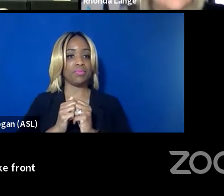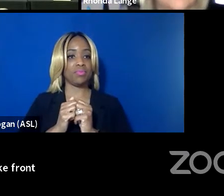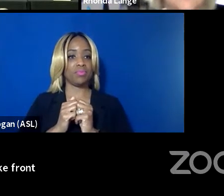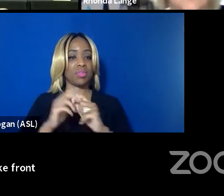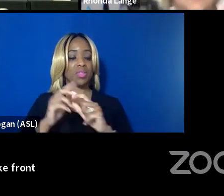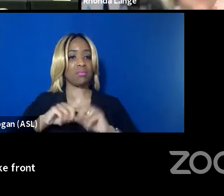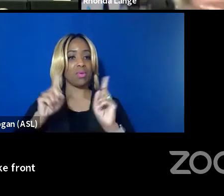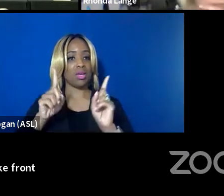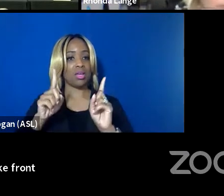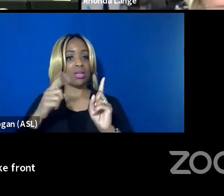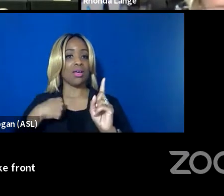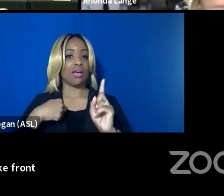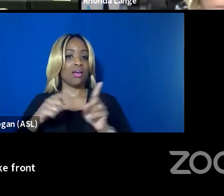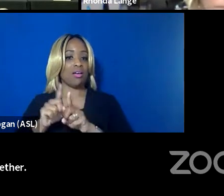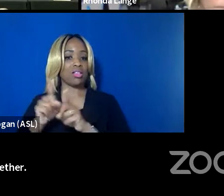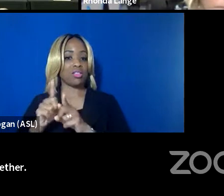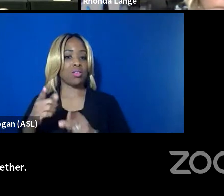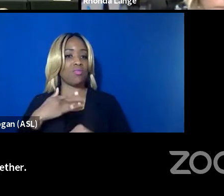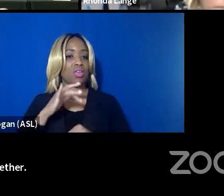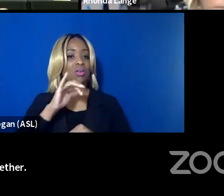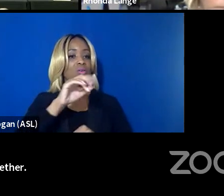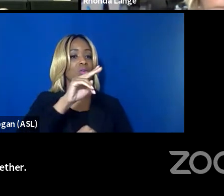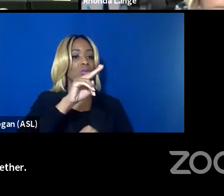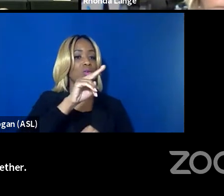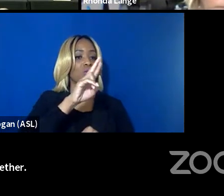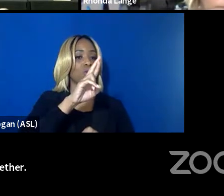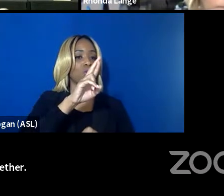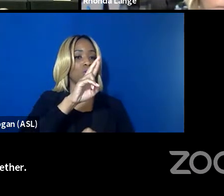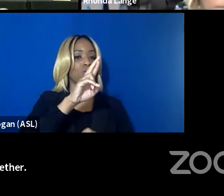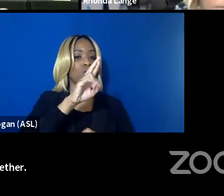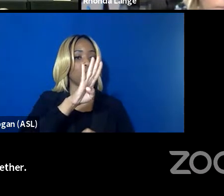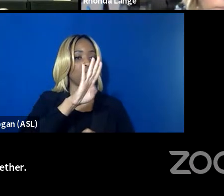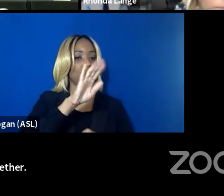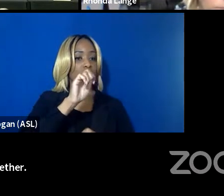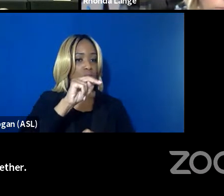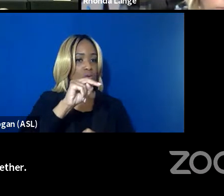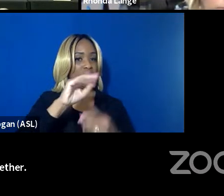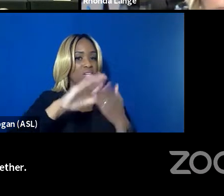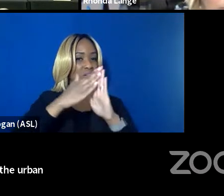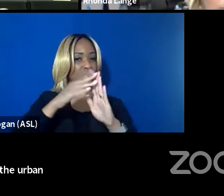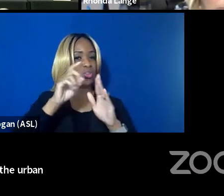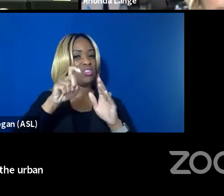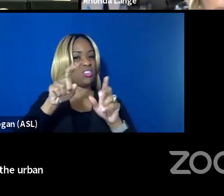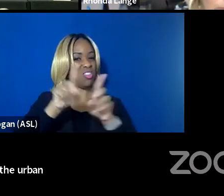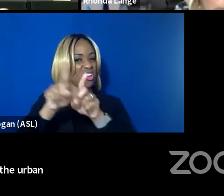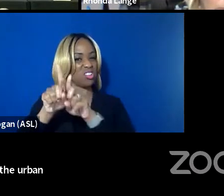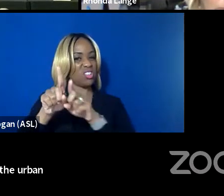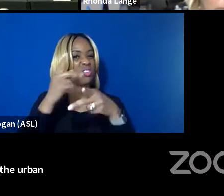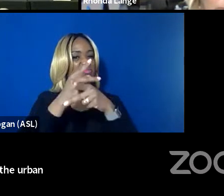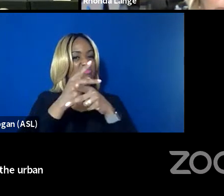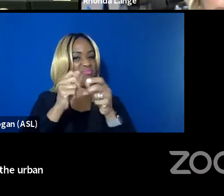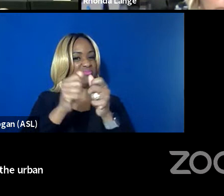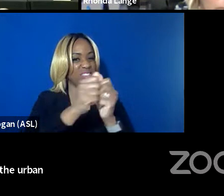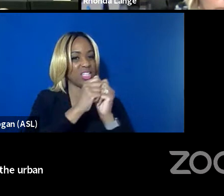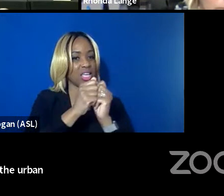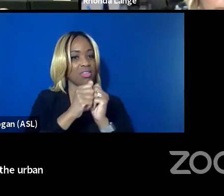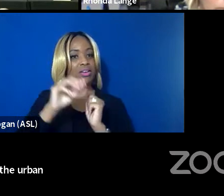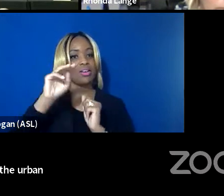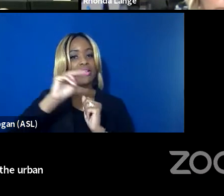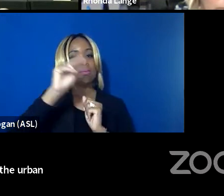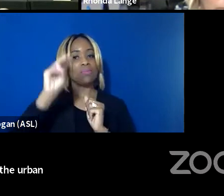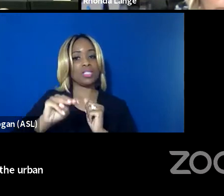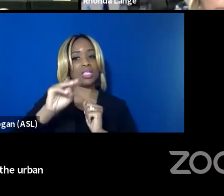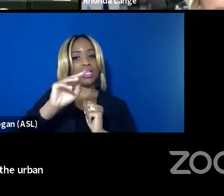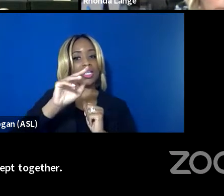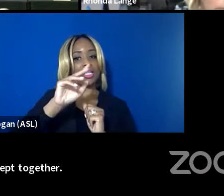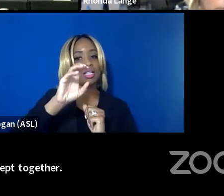But I also think that the urban communities should be kept together. Muskegon County